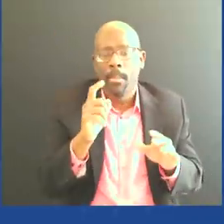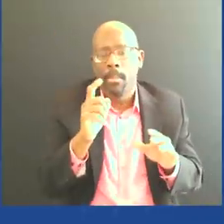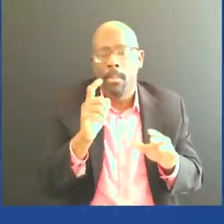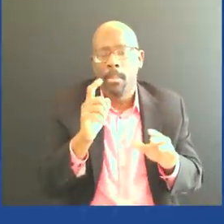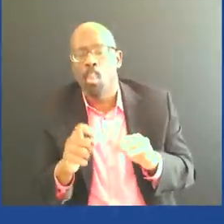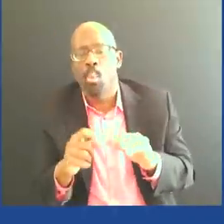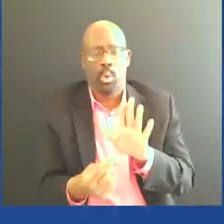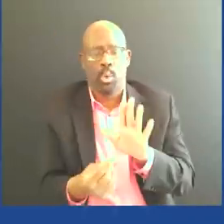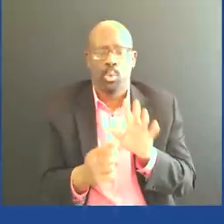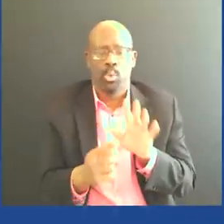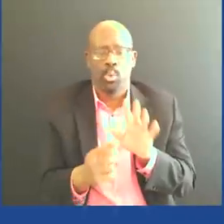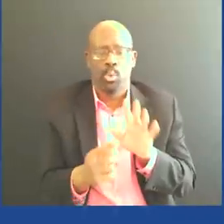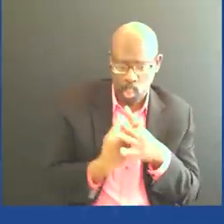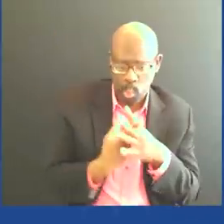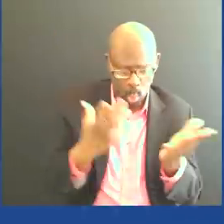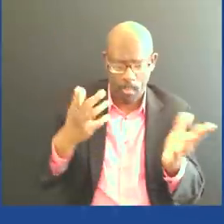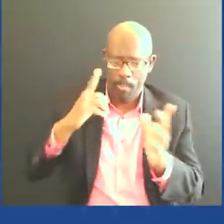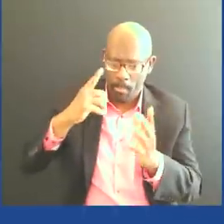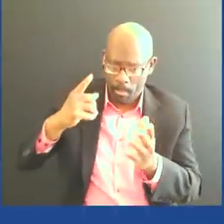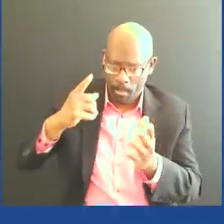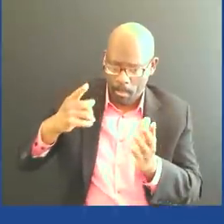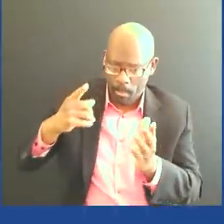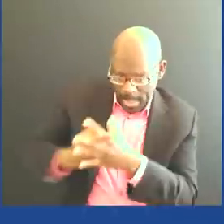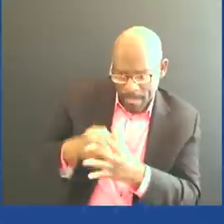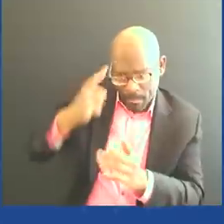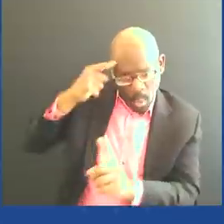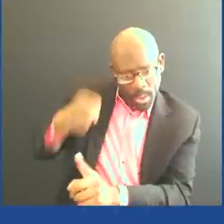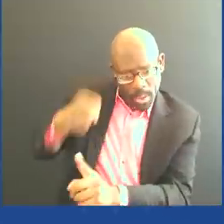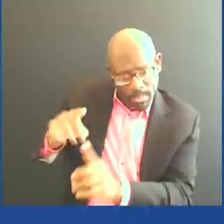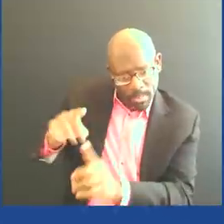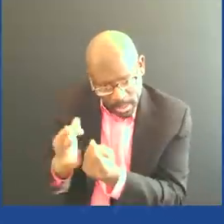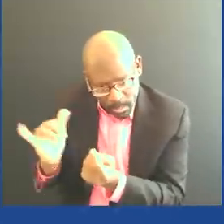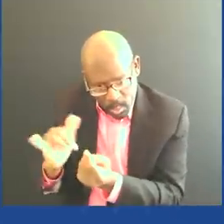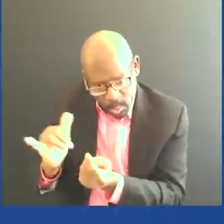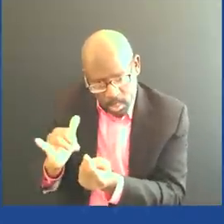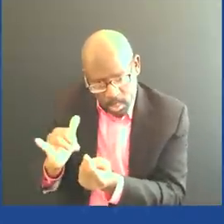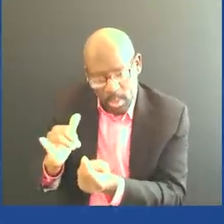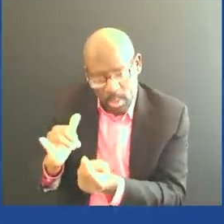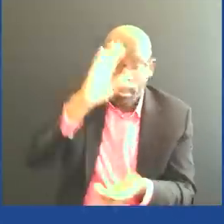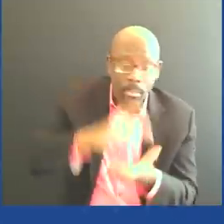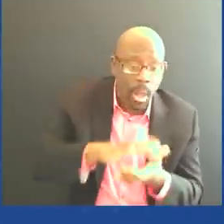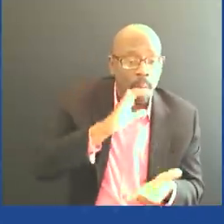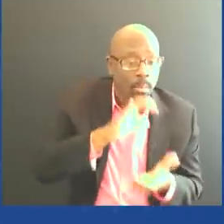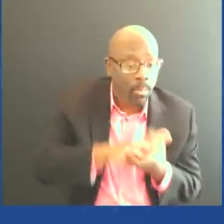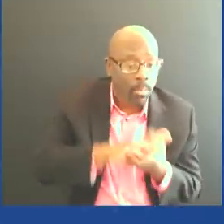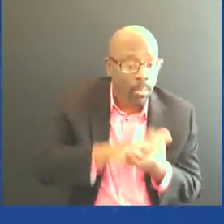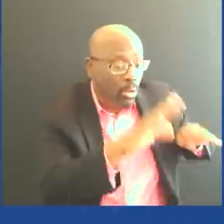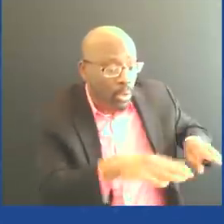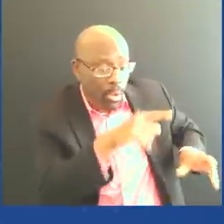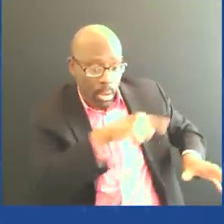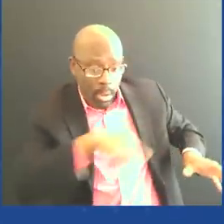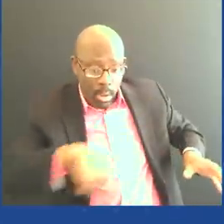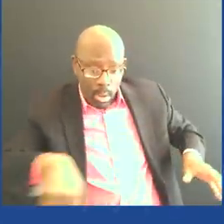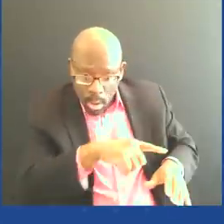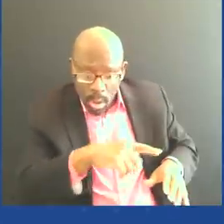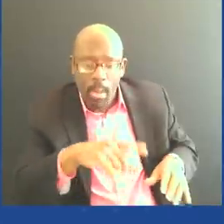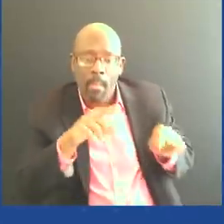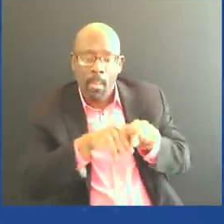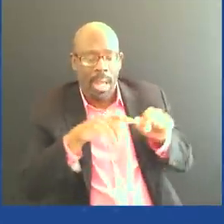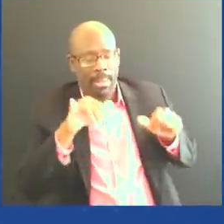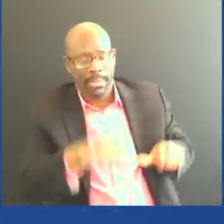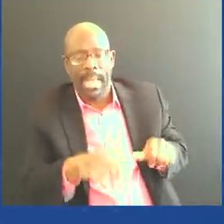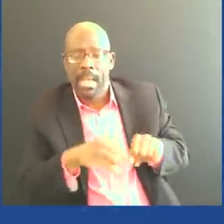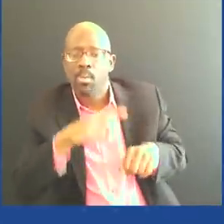the children, parents and siblings with us today will stay on dry land, a piece of their hearts will